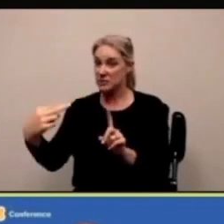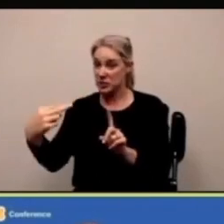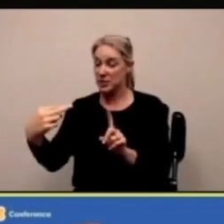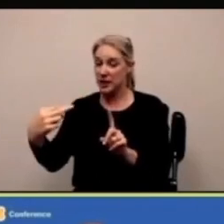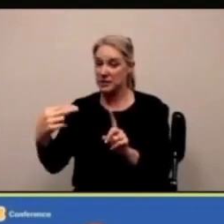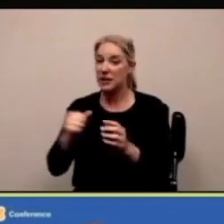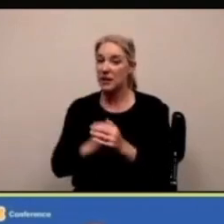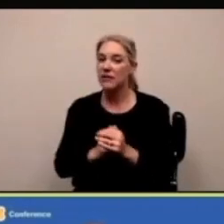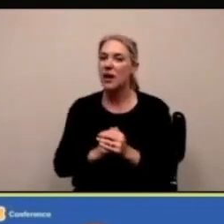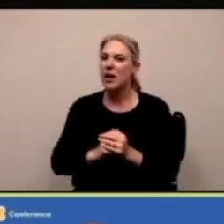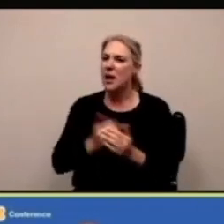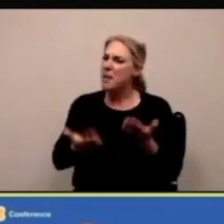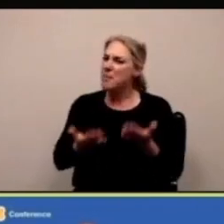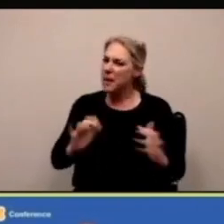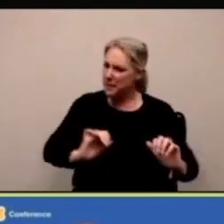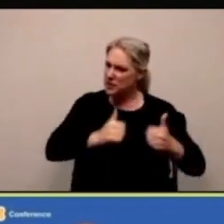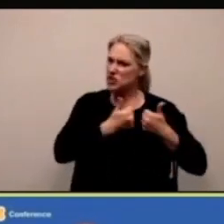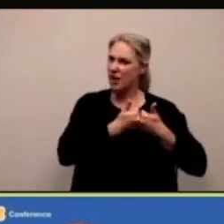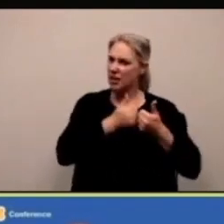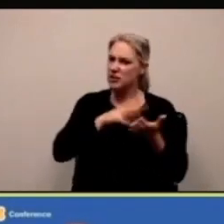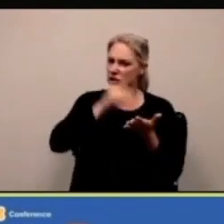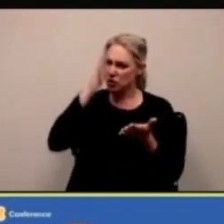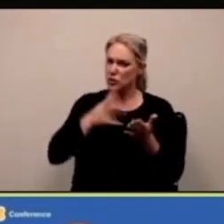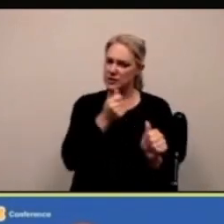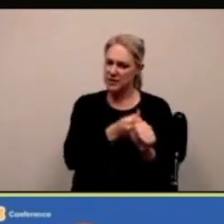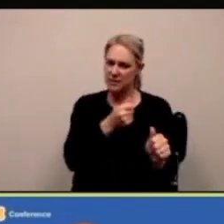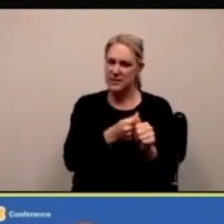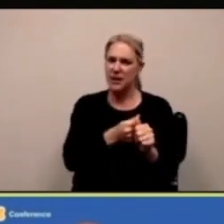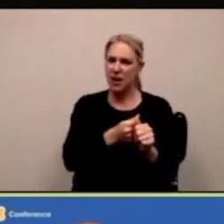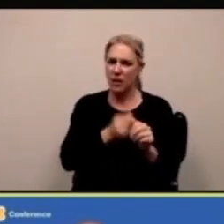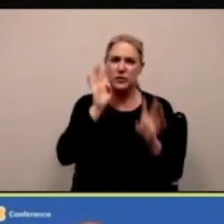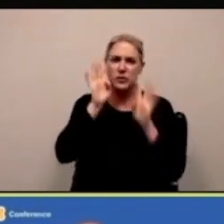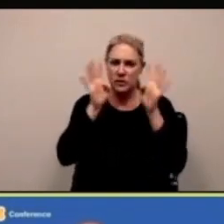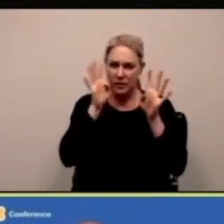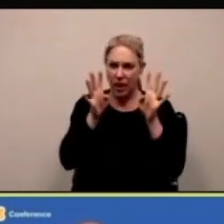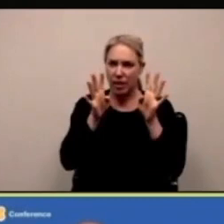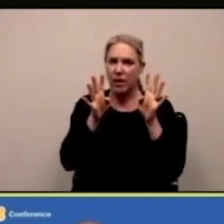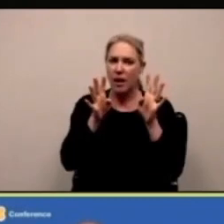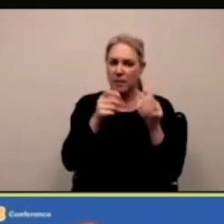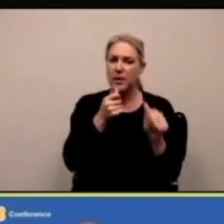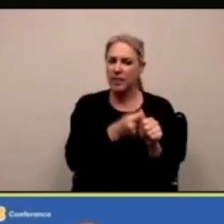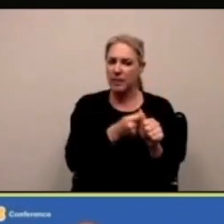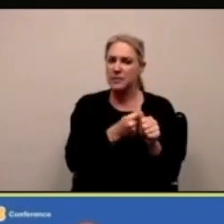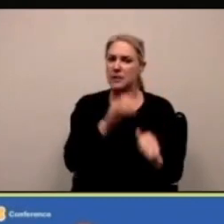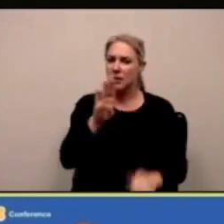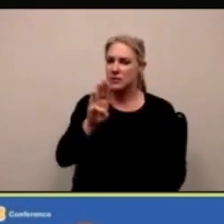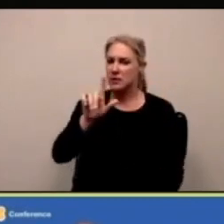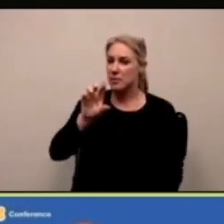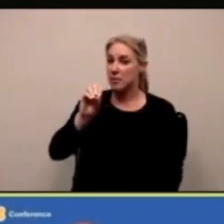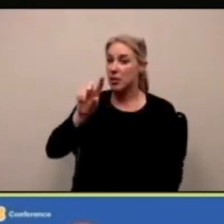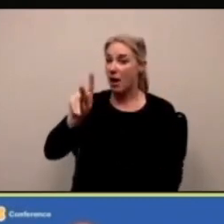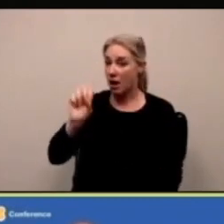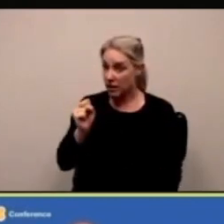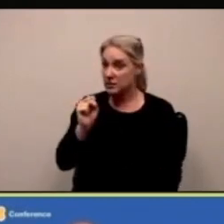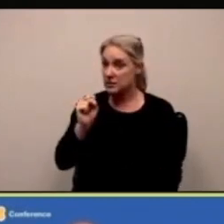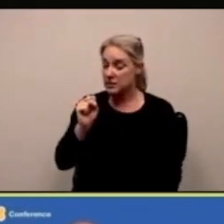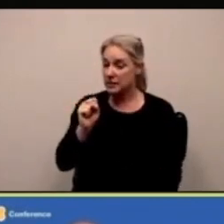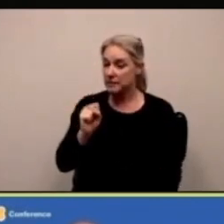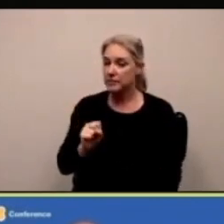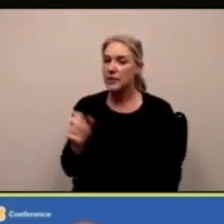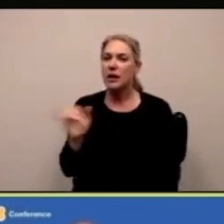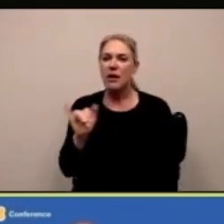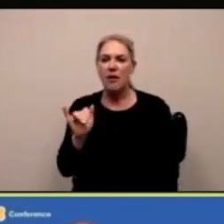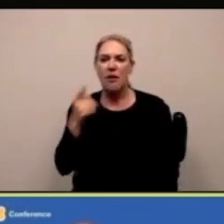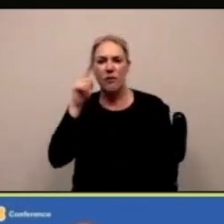be challenging students to create their own blocks, right? Which you might not necessarily do with elementary school students, but definitely middle and high school students as a